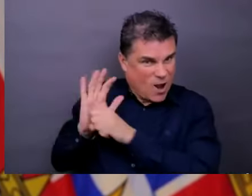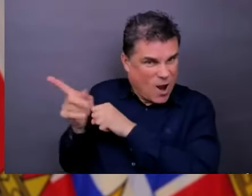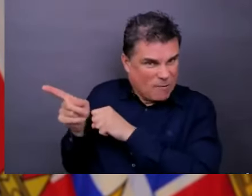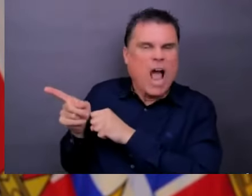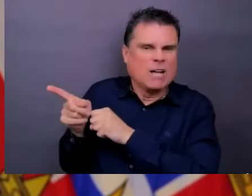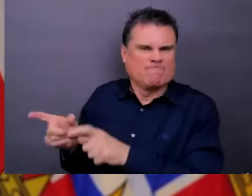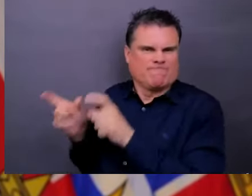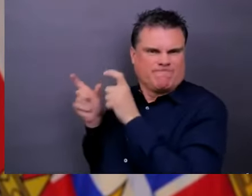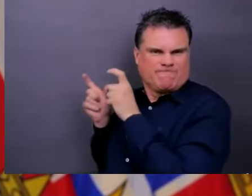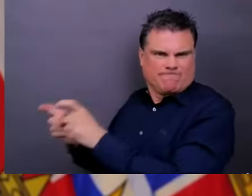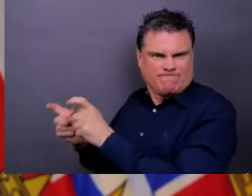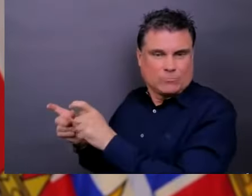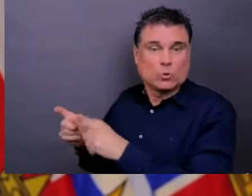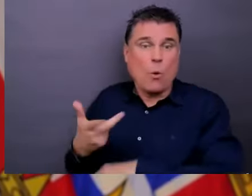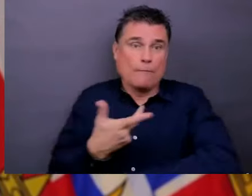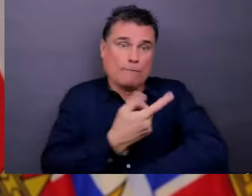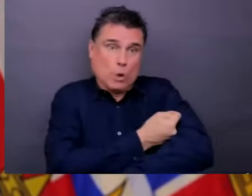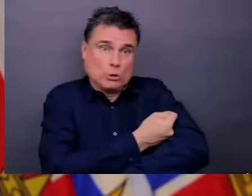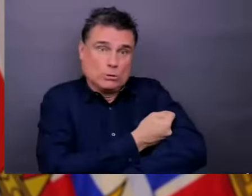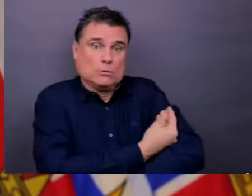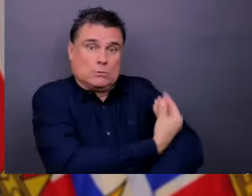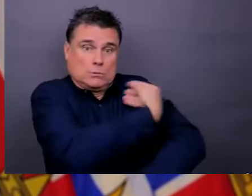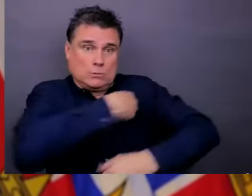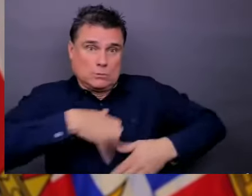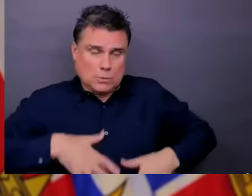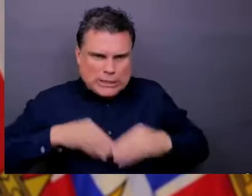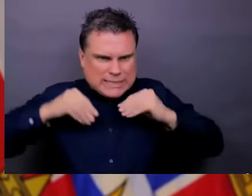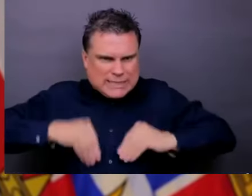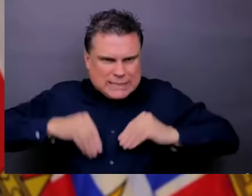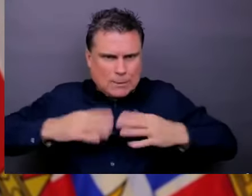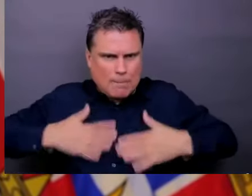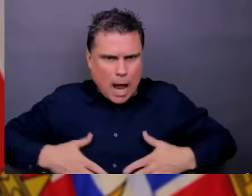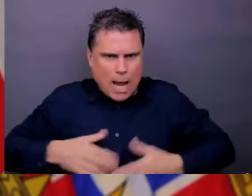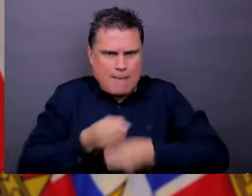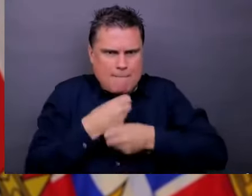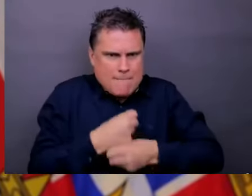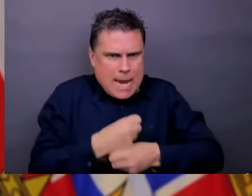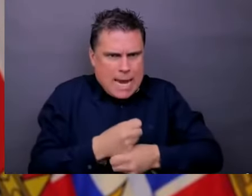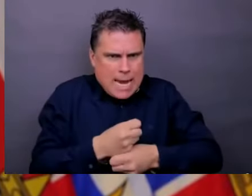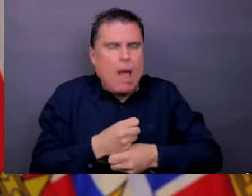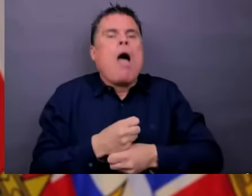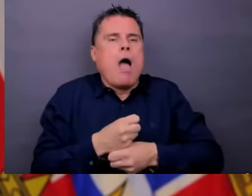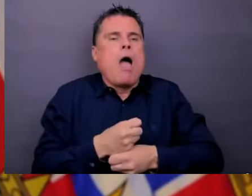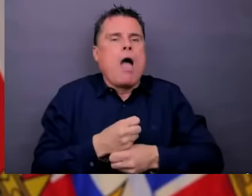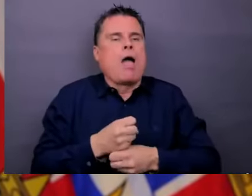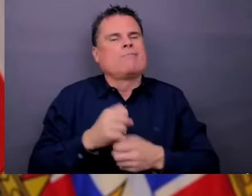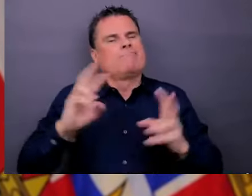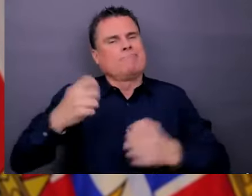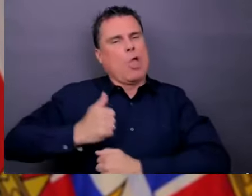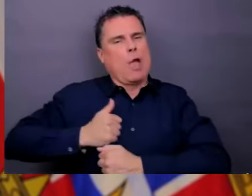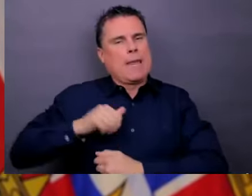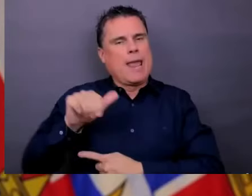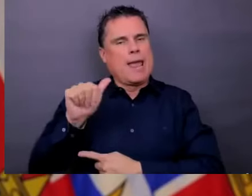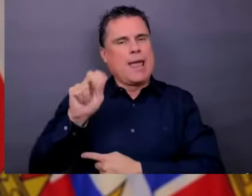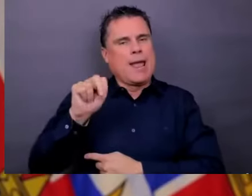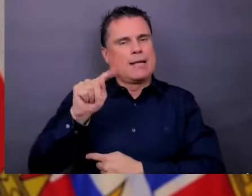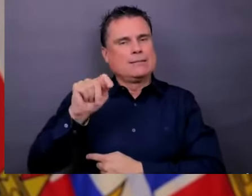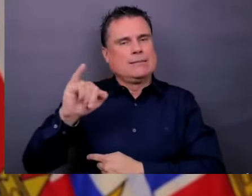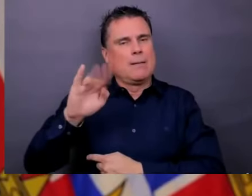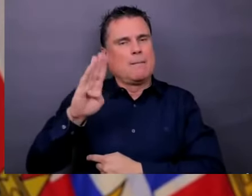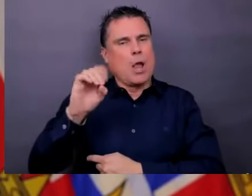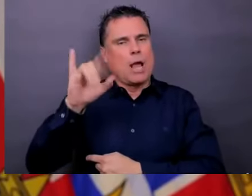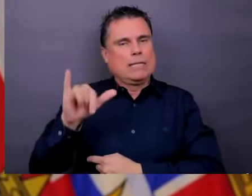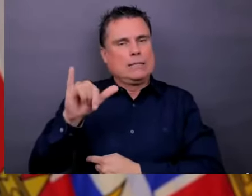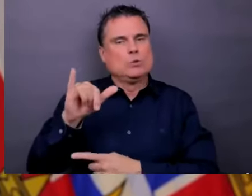after we're immunized. It's one of the things that we can measure most easily, because we can measure what we call neutralizing antibodies, or